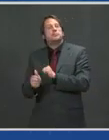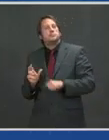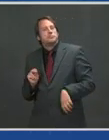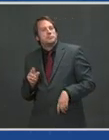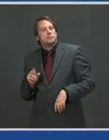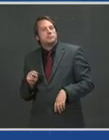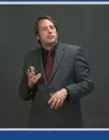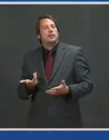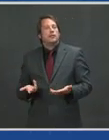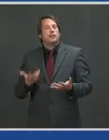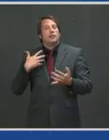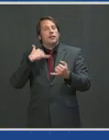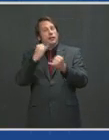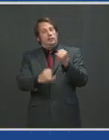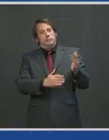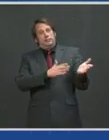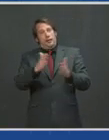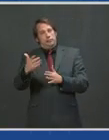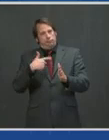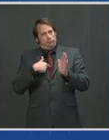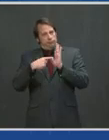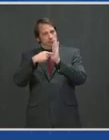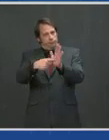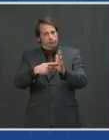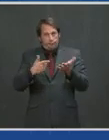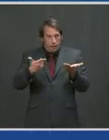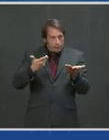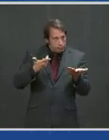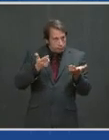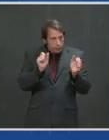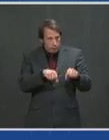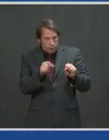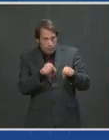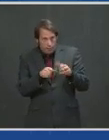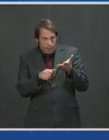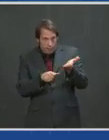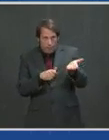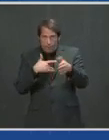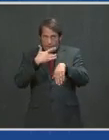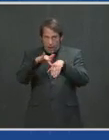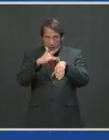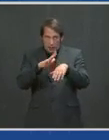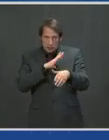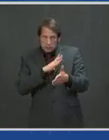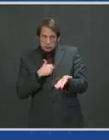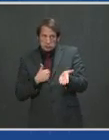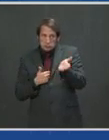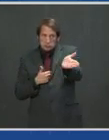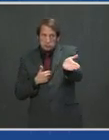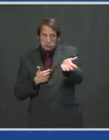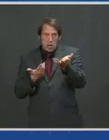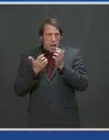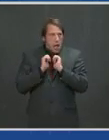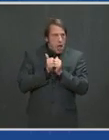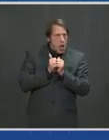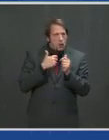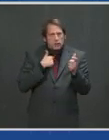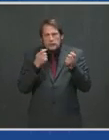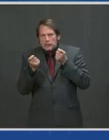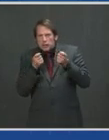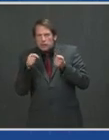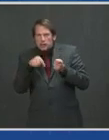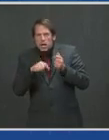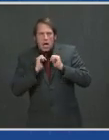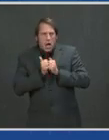I laid out what was available, what I was suggesting, and how I deal with it.